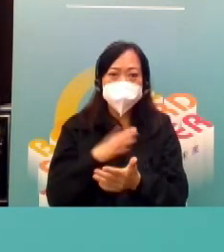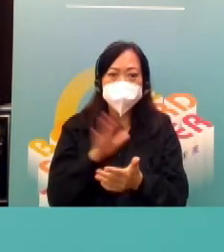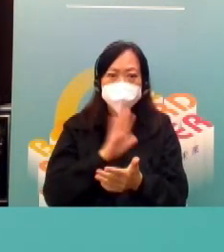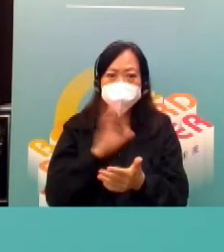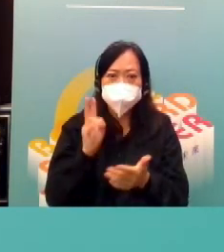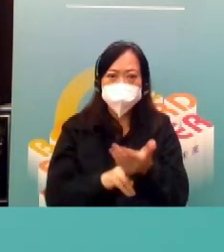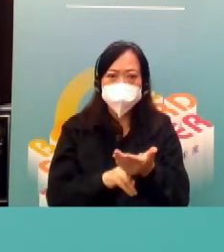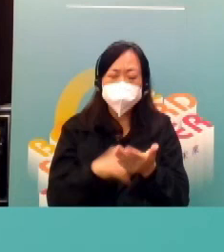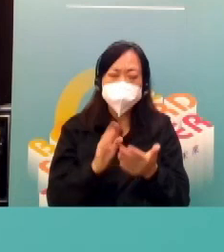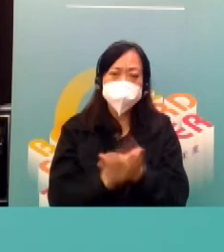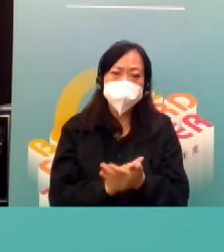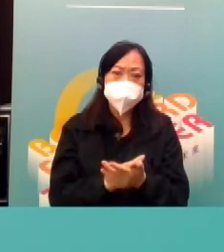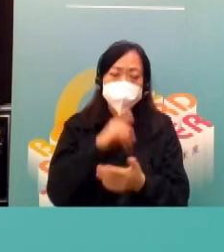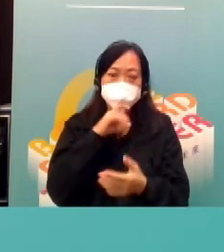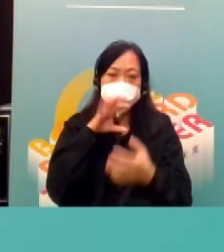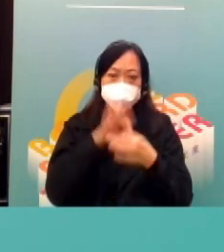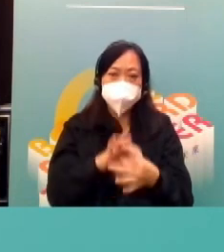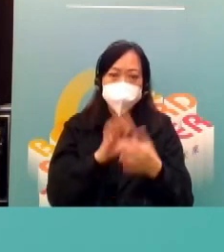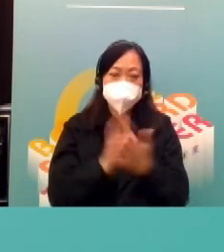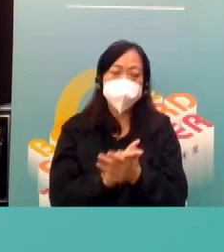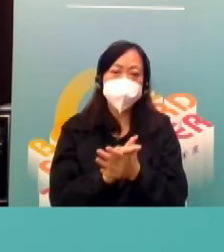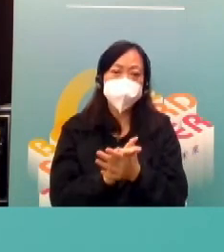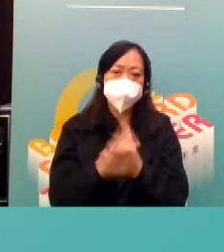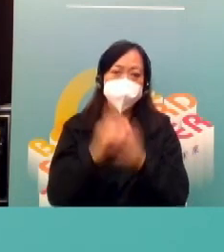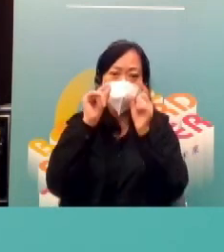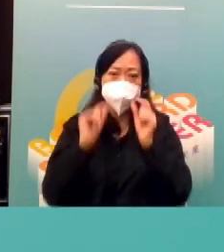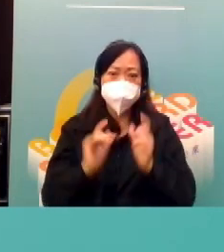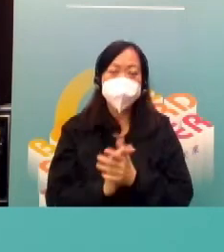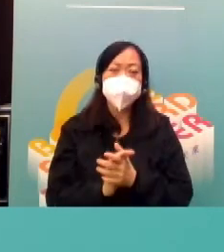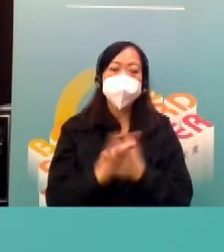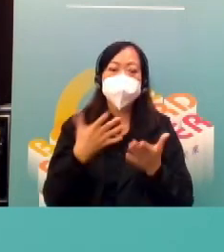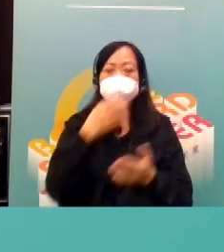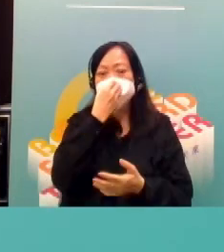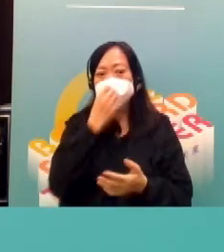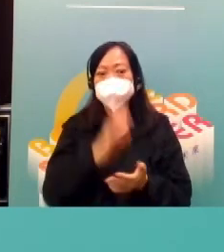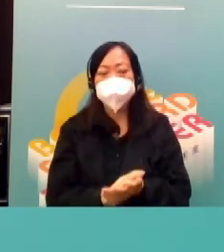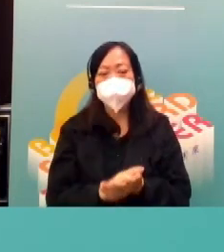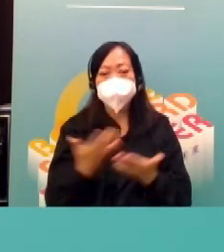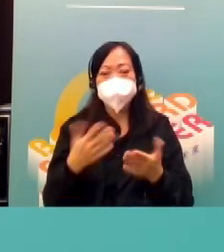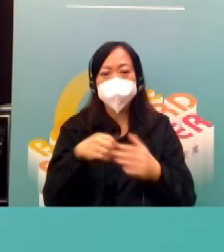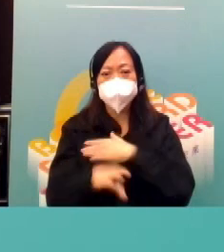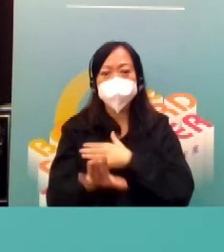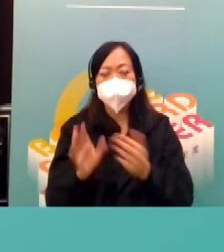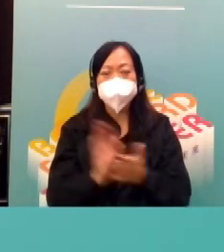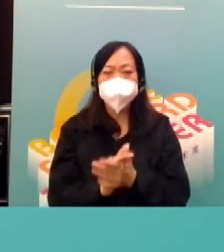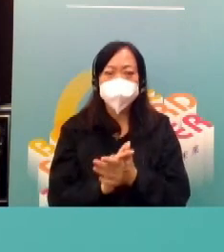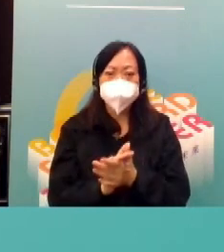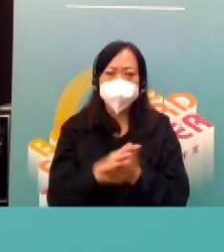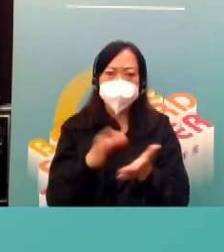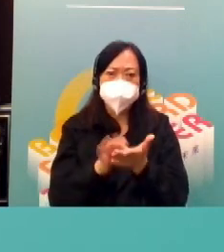analysis that Hong Kong lacks resources and space for renewable energy.